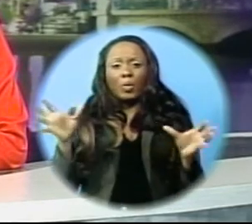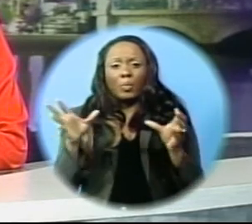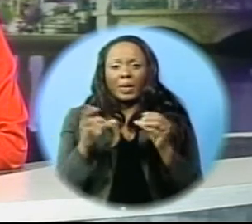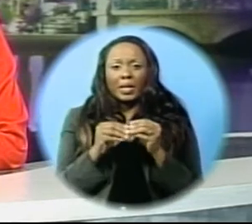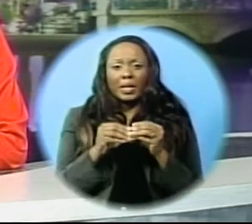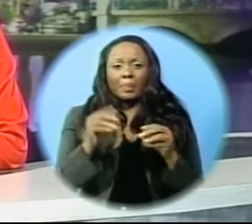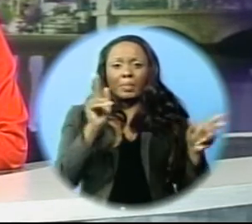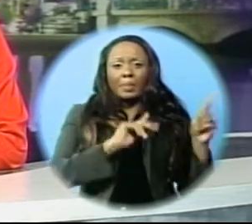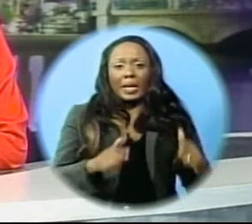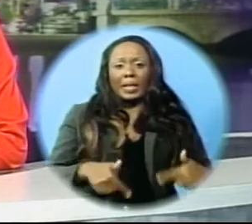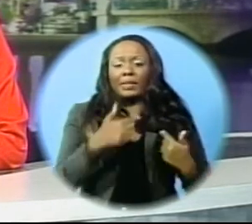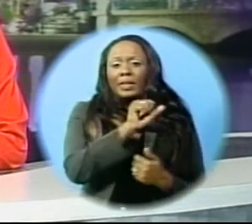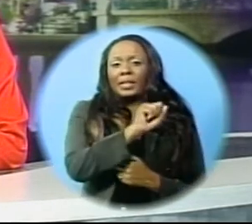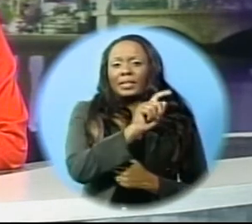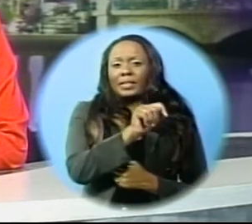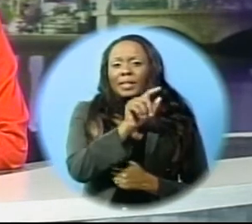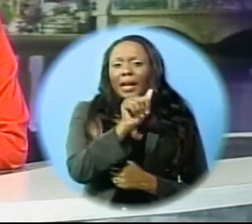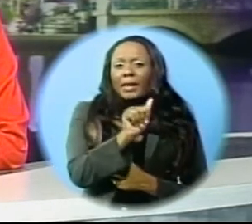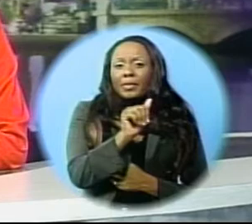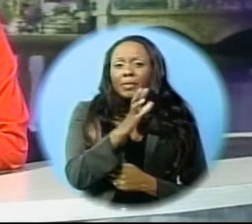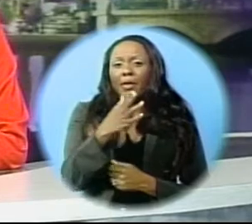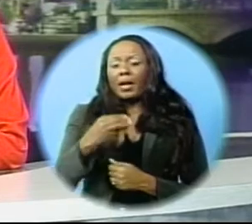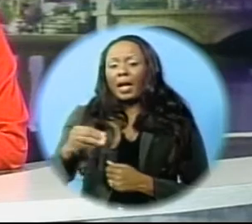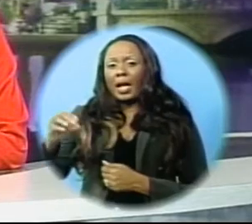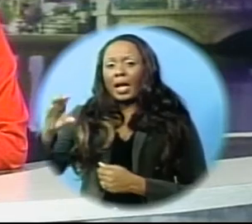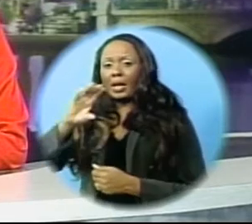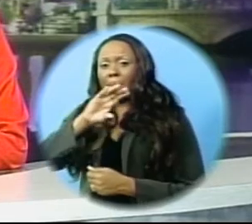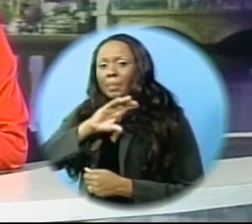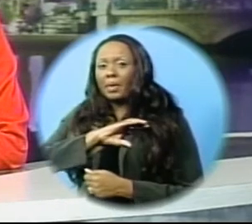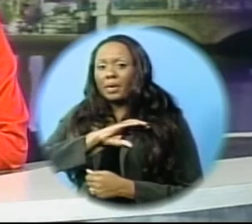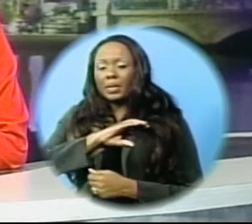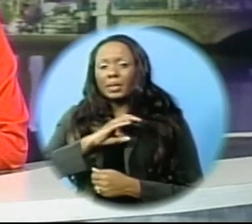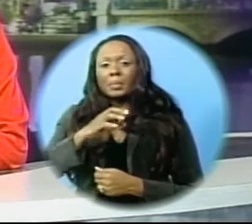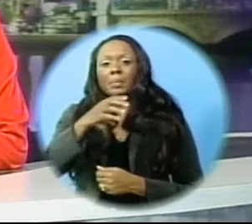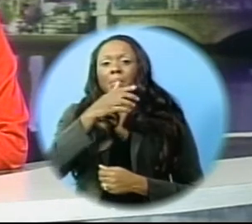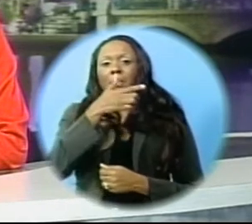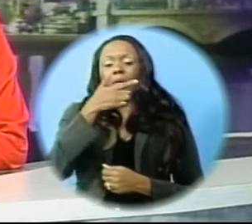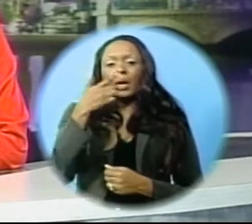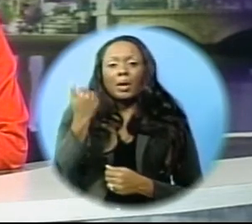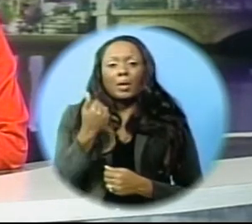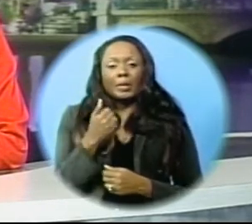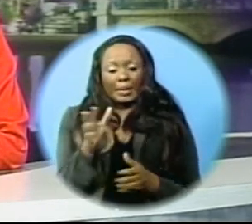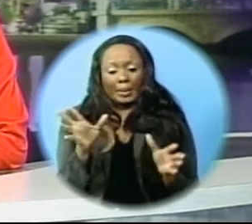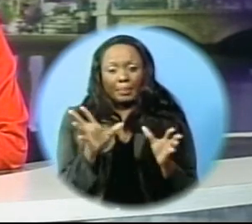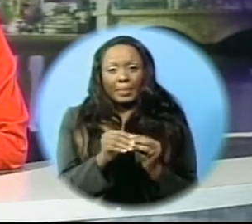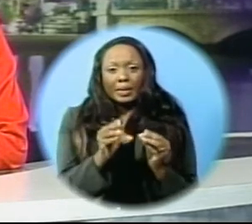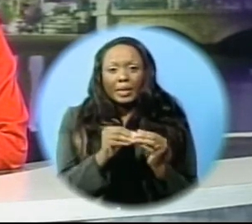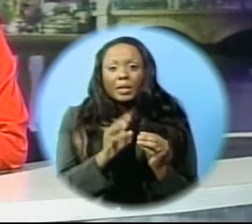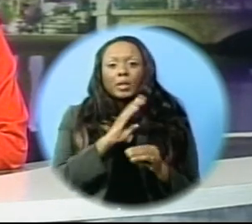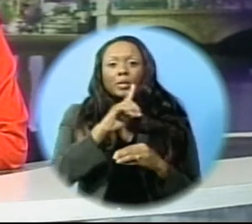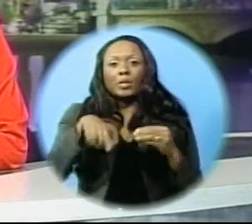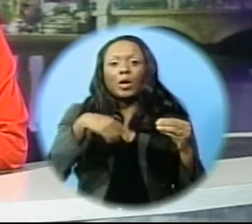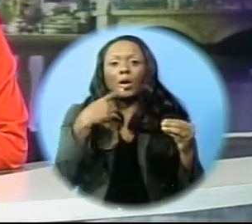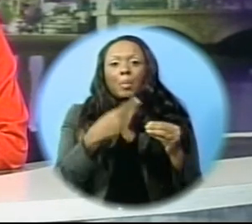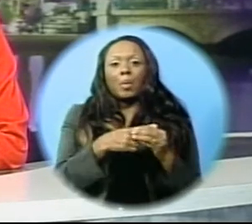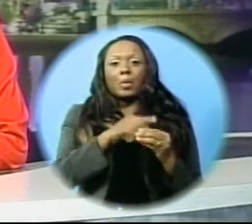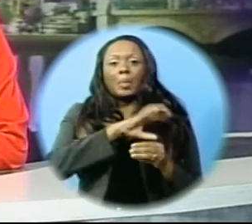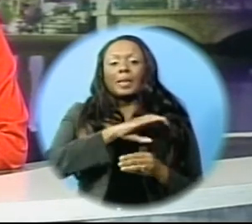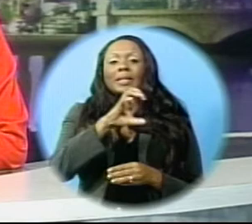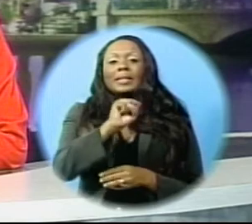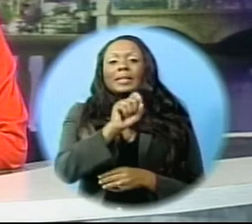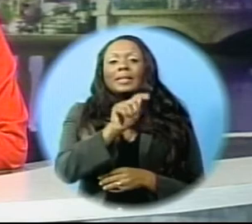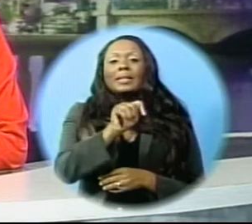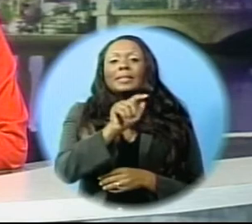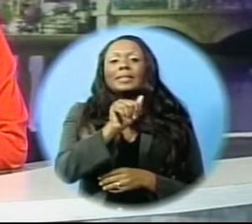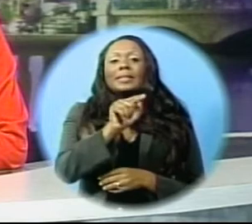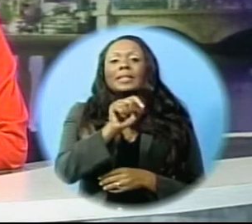Andrew and senior officials of the Royal Barbados Police Force. It was called to update them on plans for the relocation of the Belplain Police